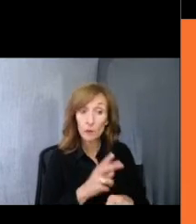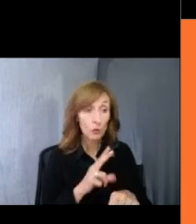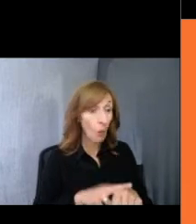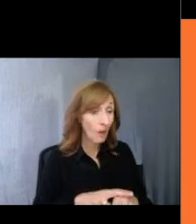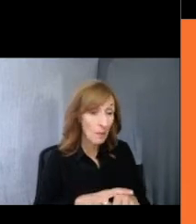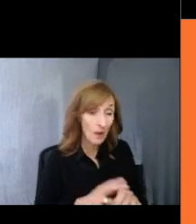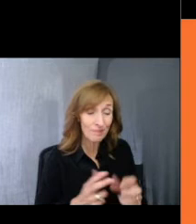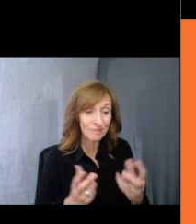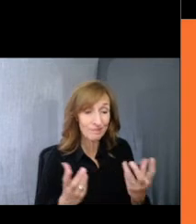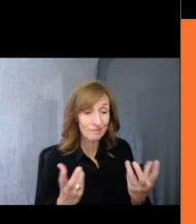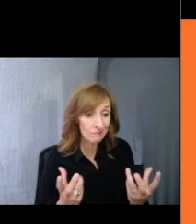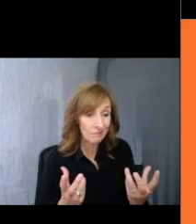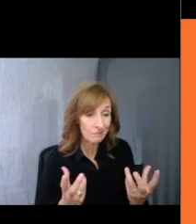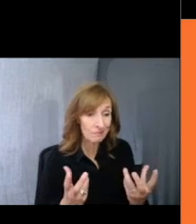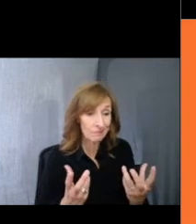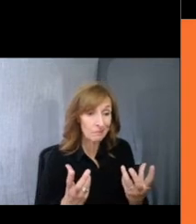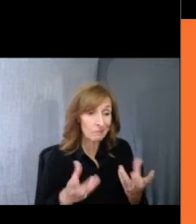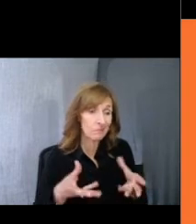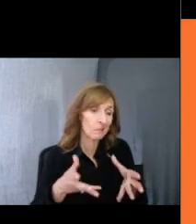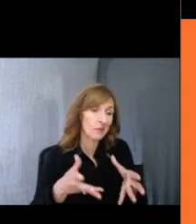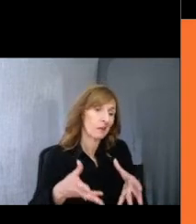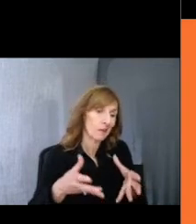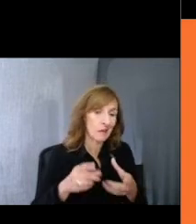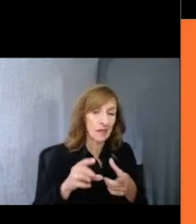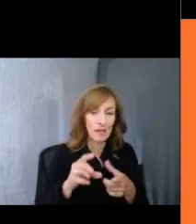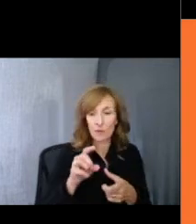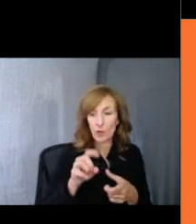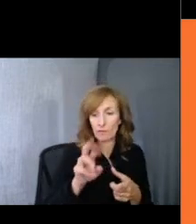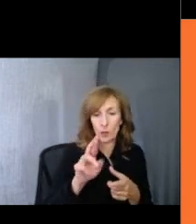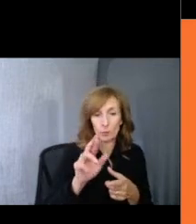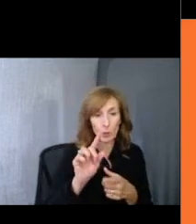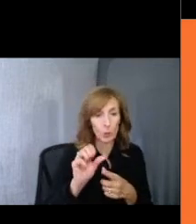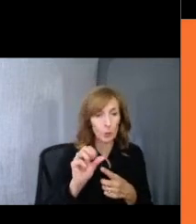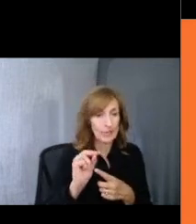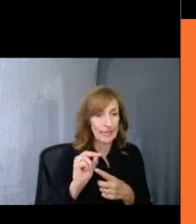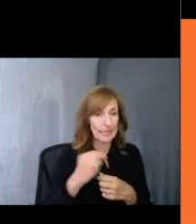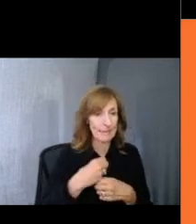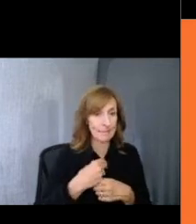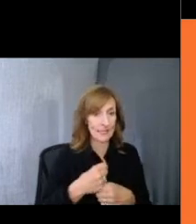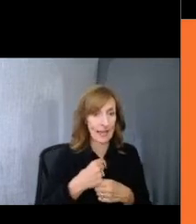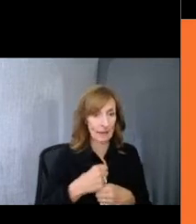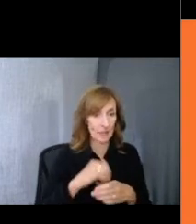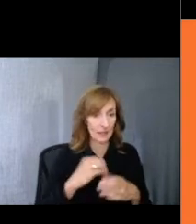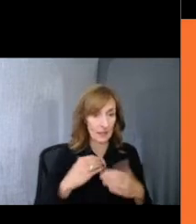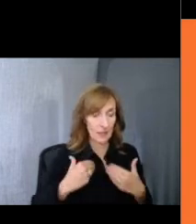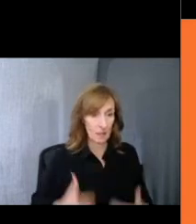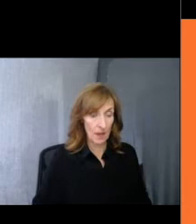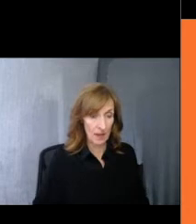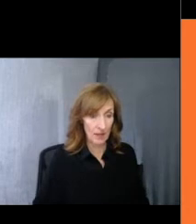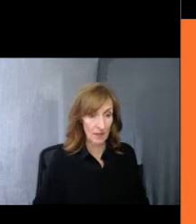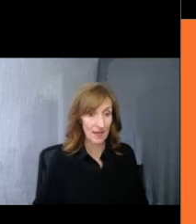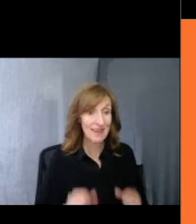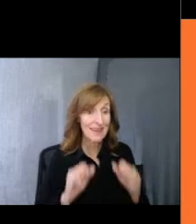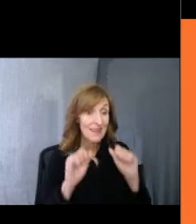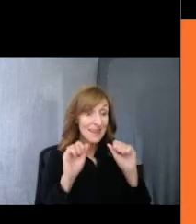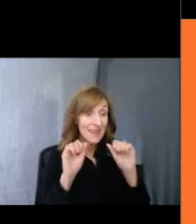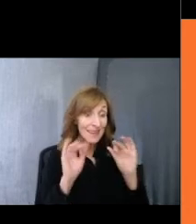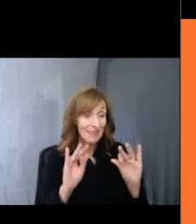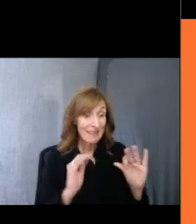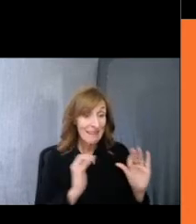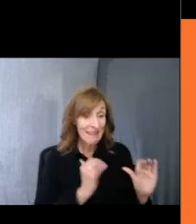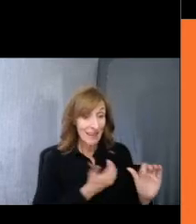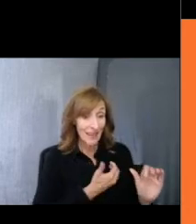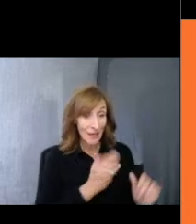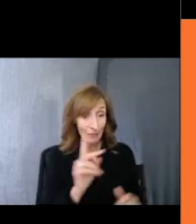normal byproducts, particularly of protein metabolism. When our kidneys are functioning fine, those toxins are